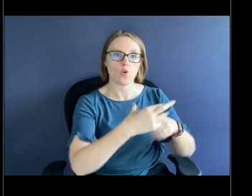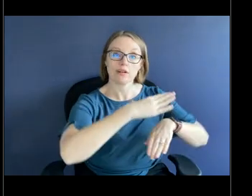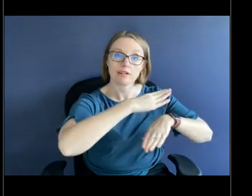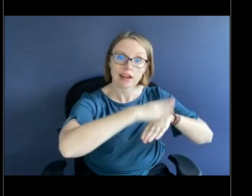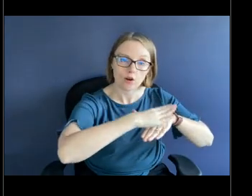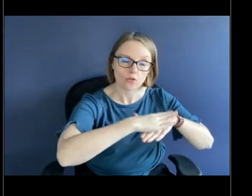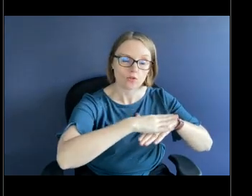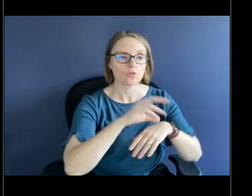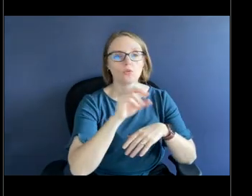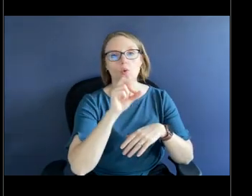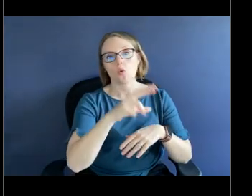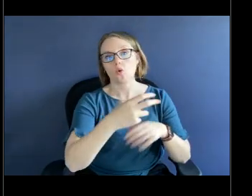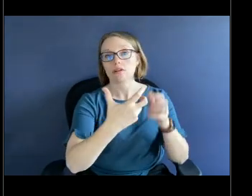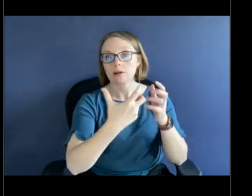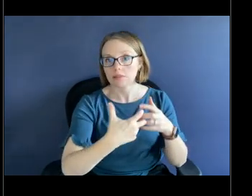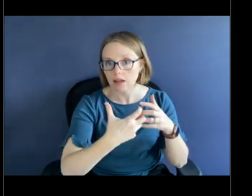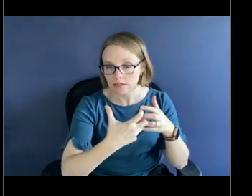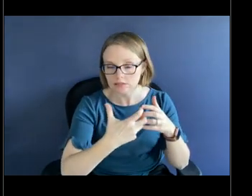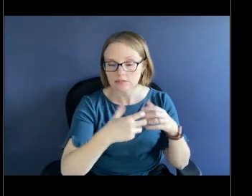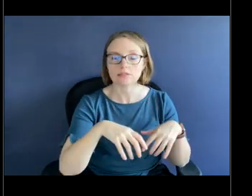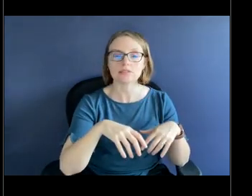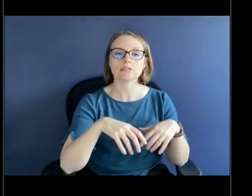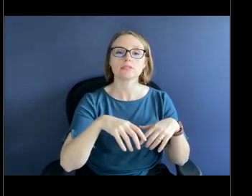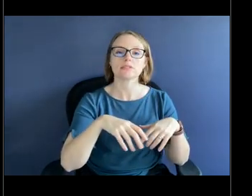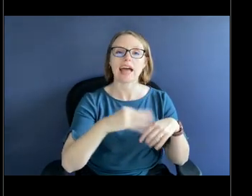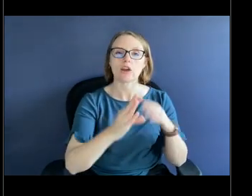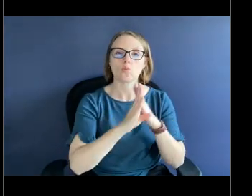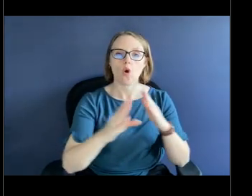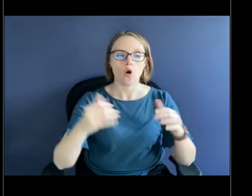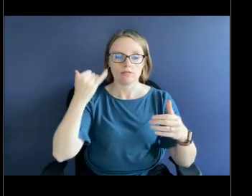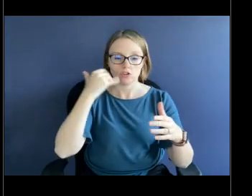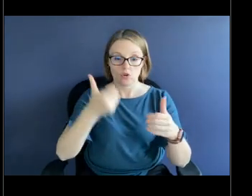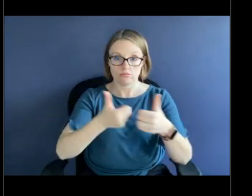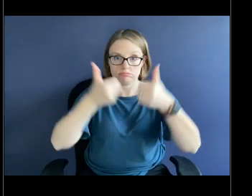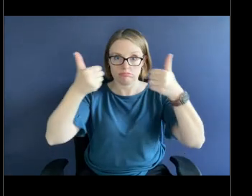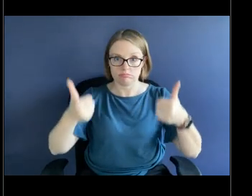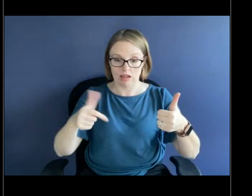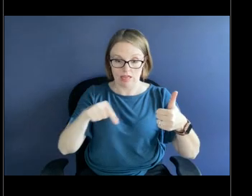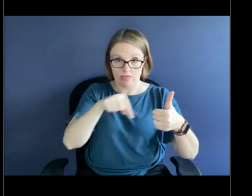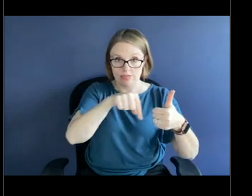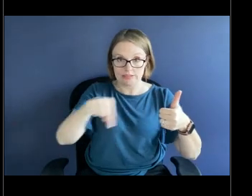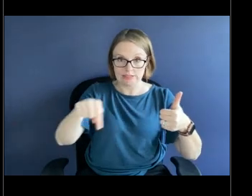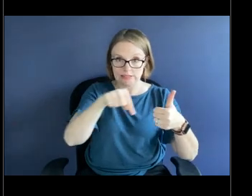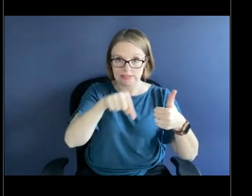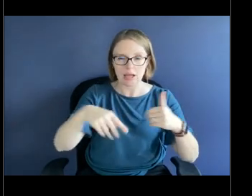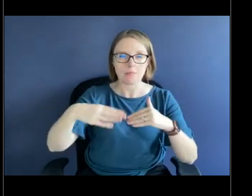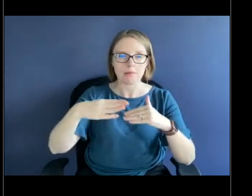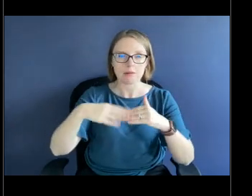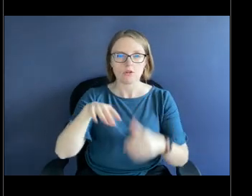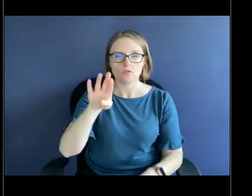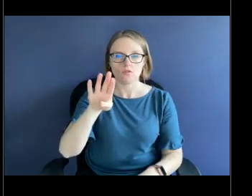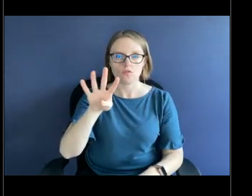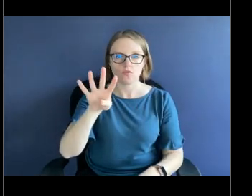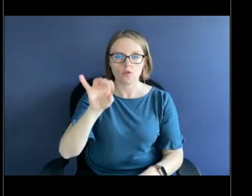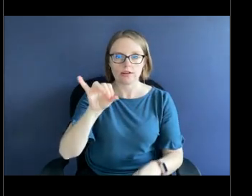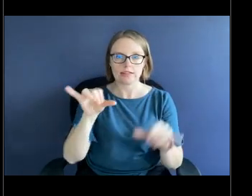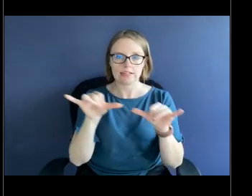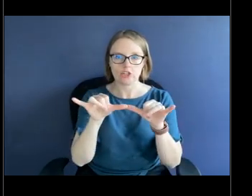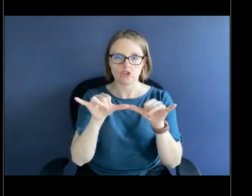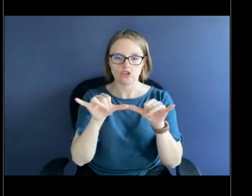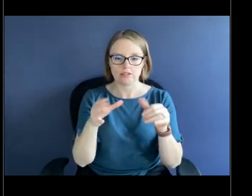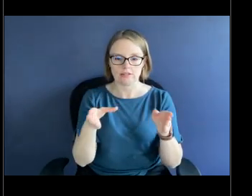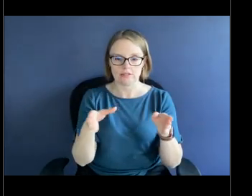countertops, appliances, and walls. The 40-inch